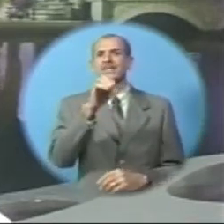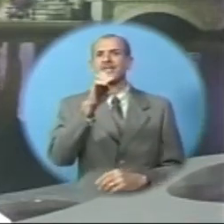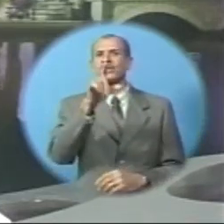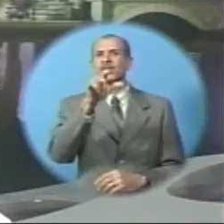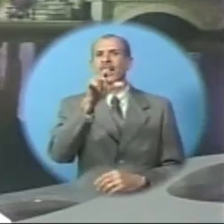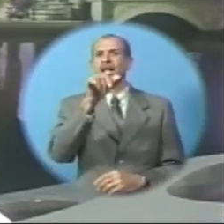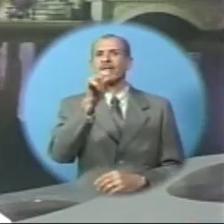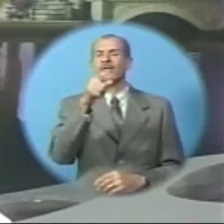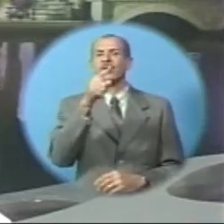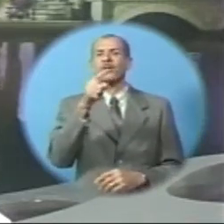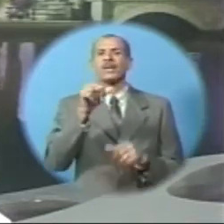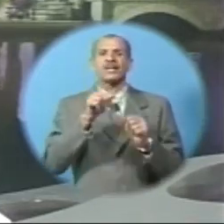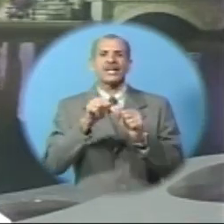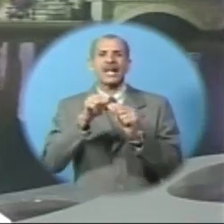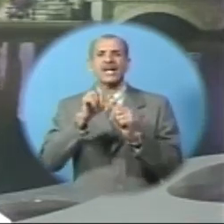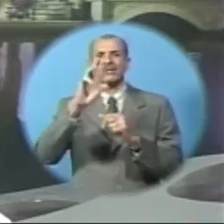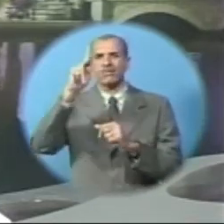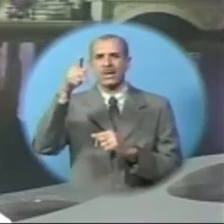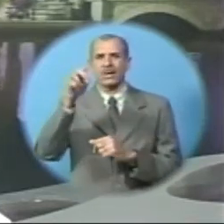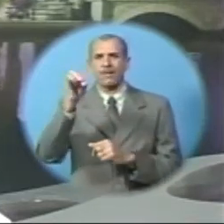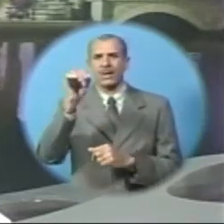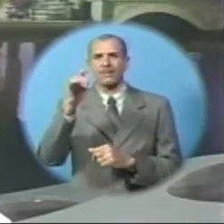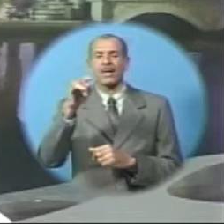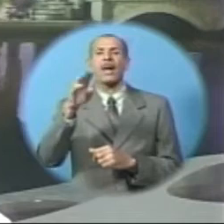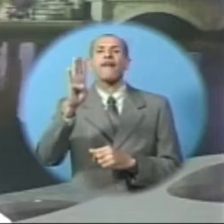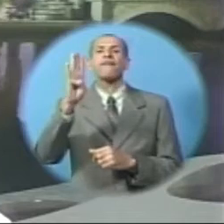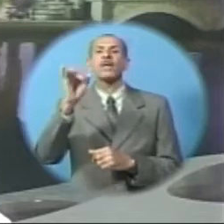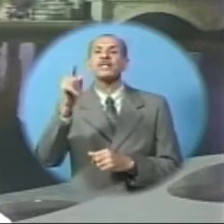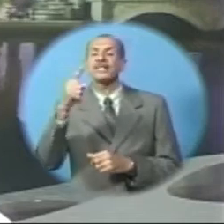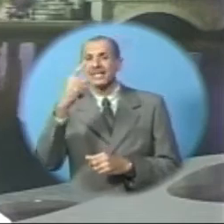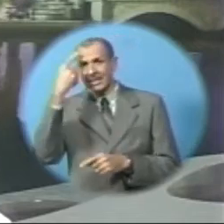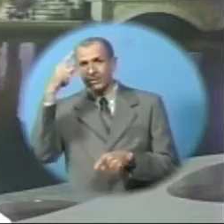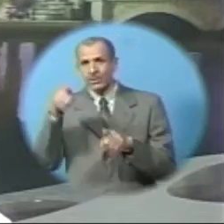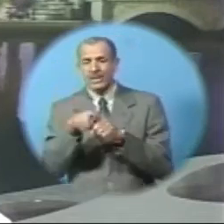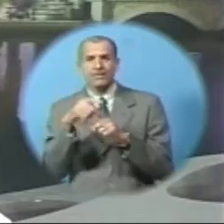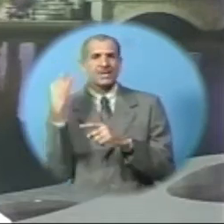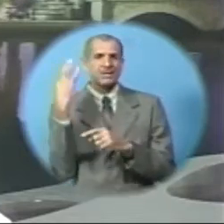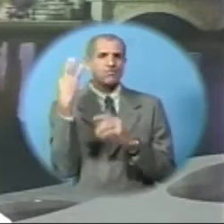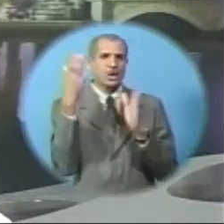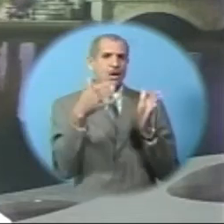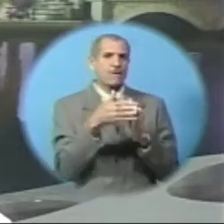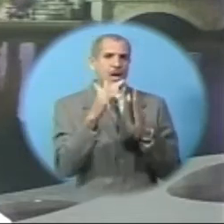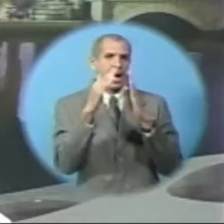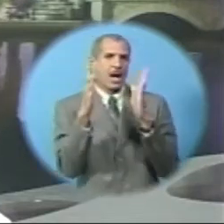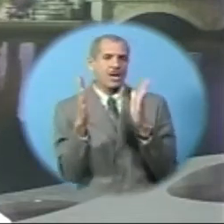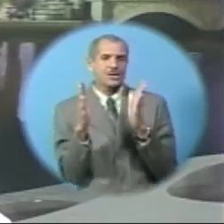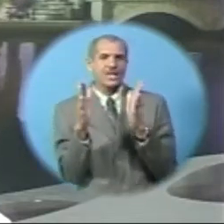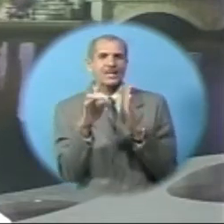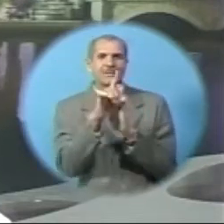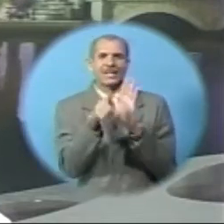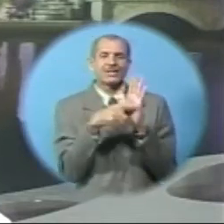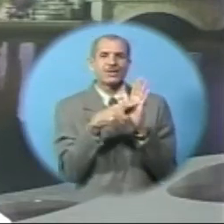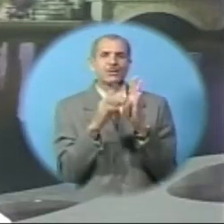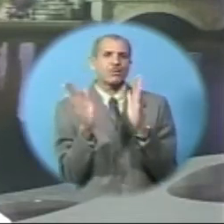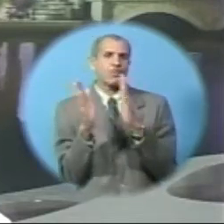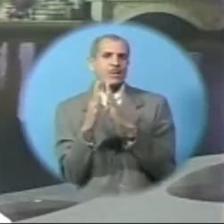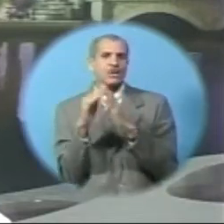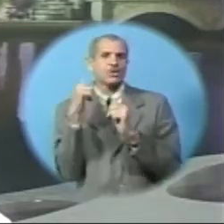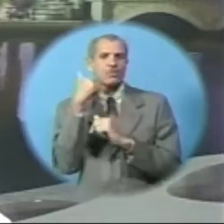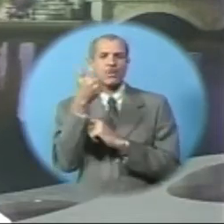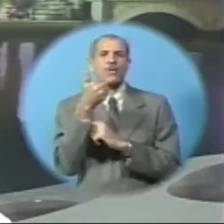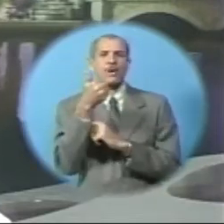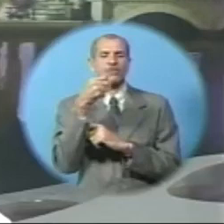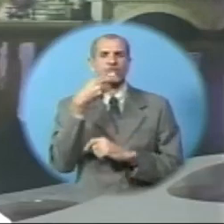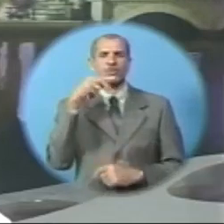his position as Premier. Mr. Bush agreed to become Speaker of the House. The Legislative Assembly is due to meet tomorrow to swear in